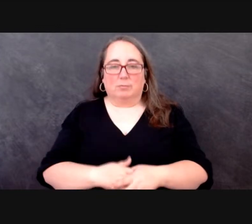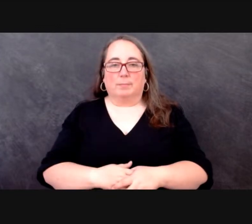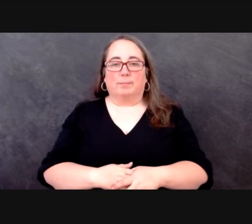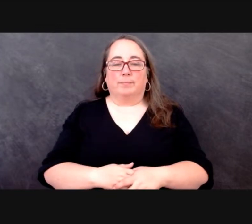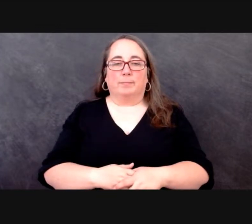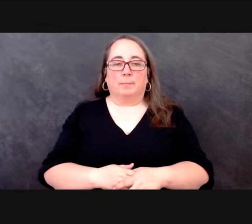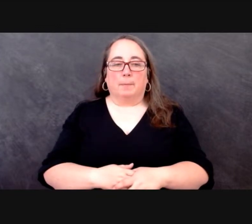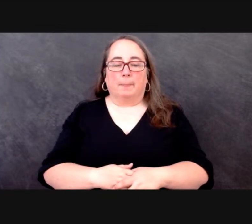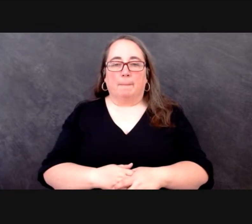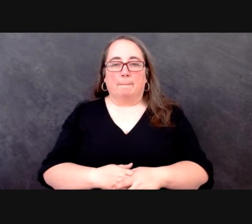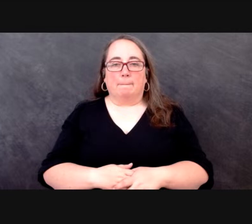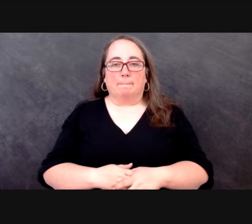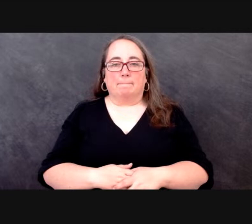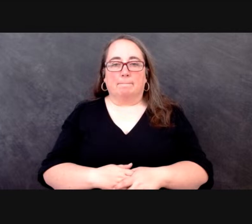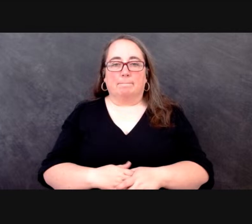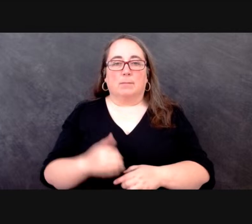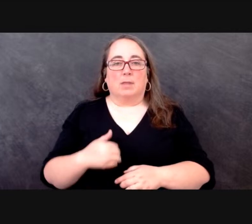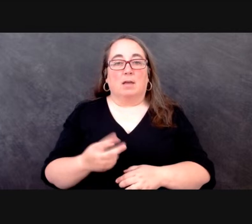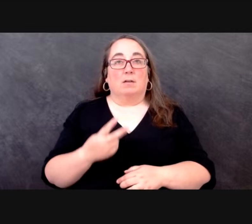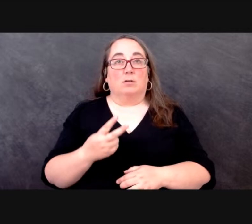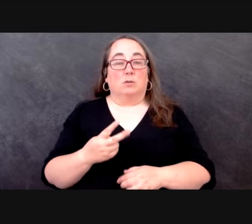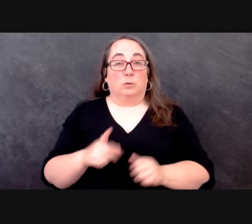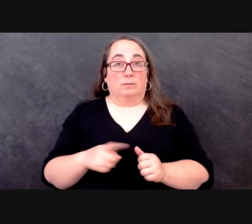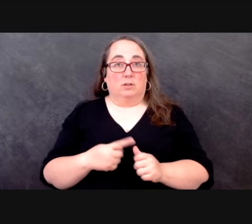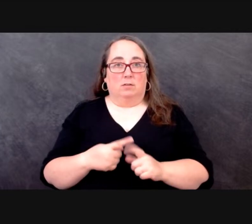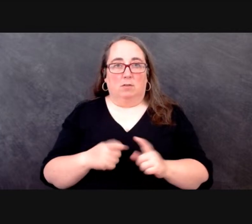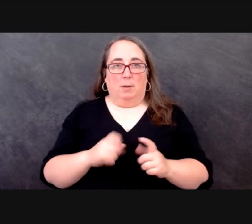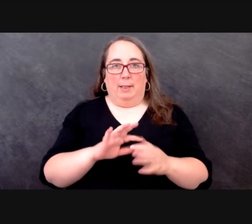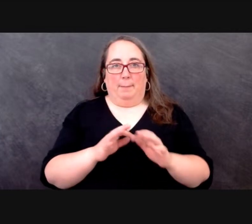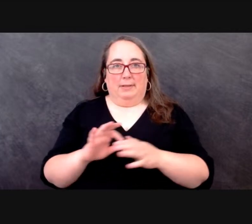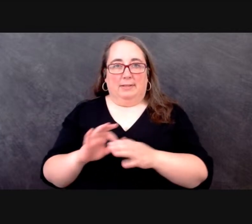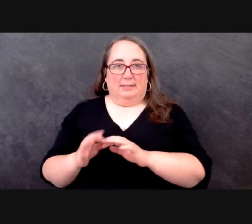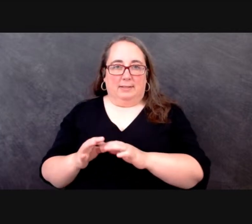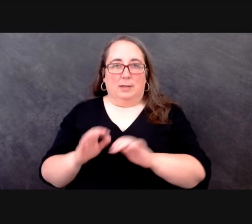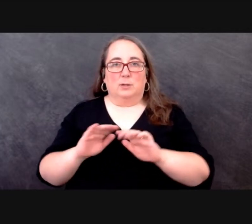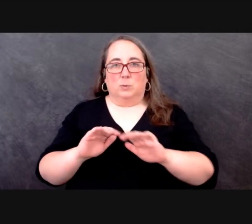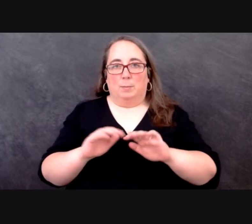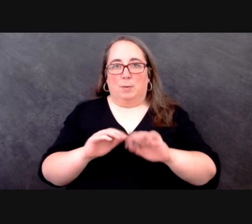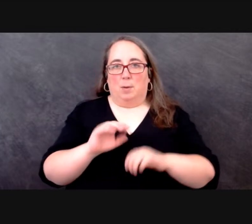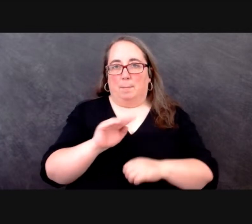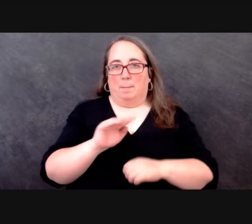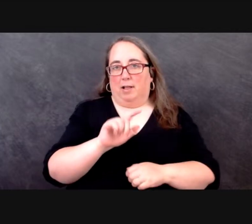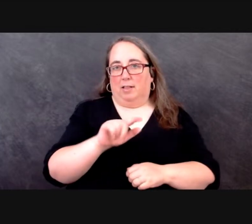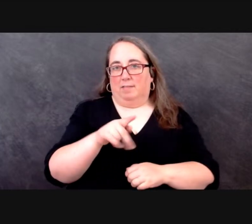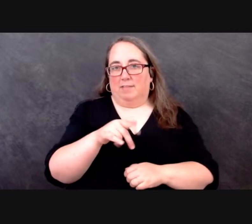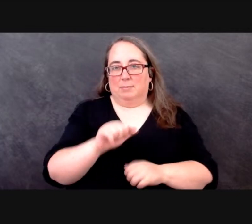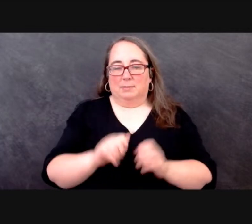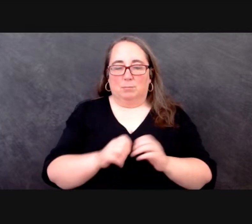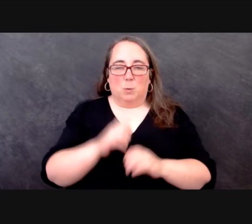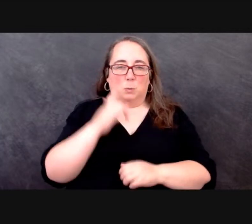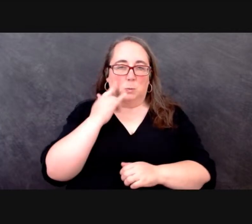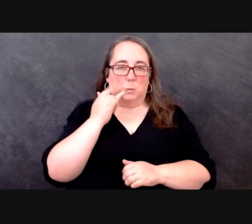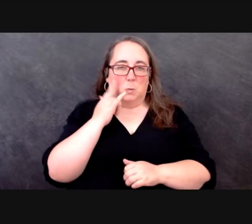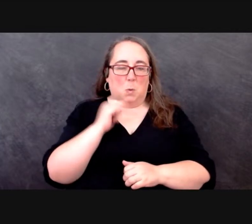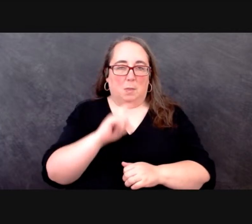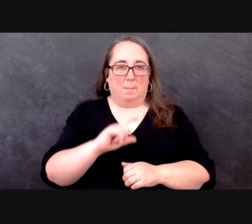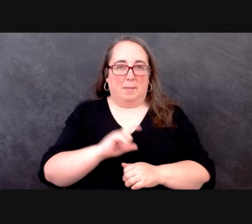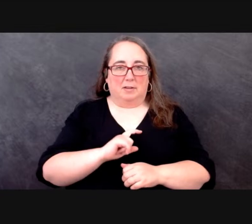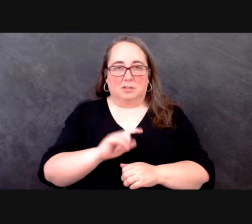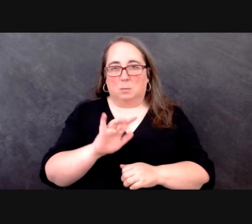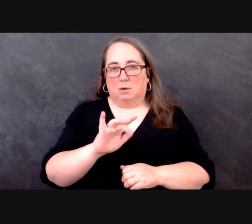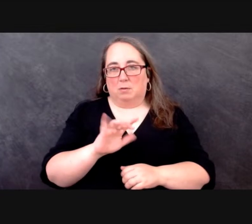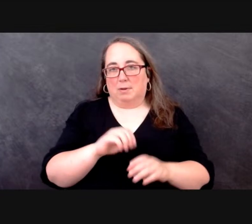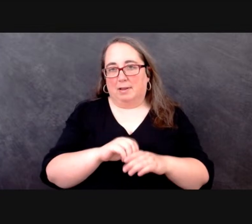We also have two firsts from the Olympics. Swimmer Michael Phelps with the most gold medals, 23 in